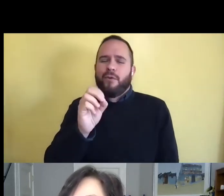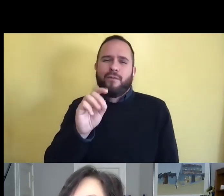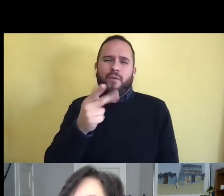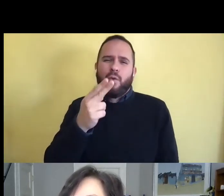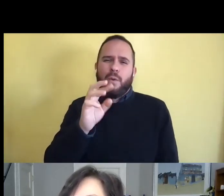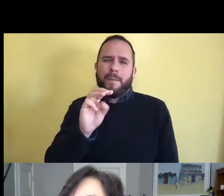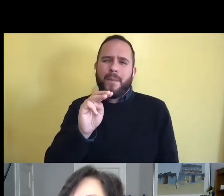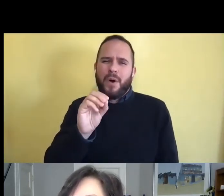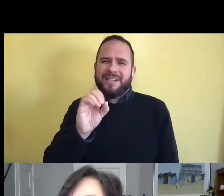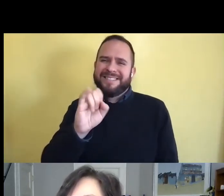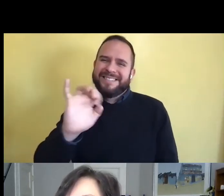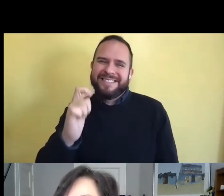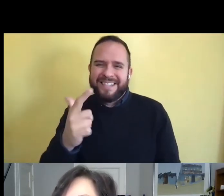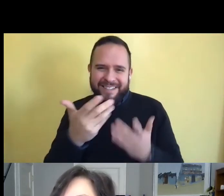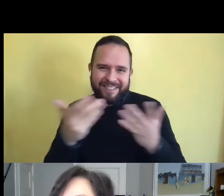the